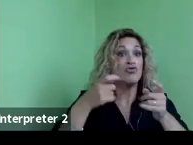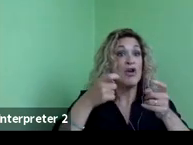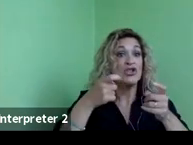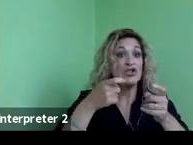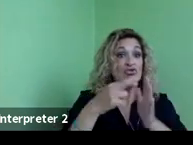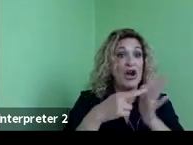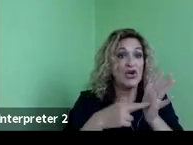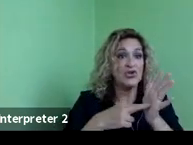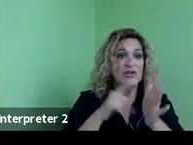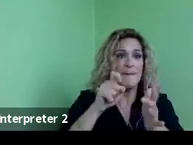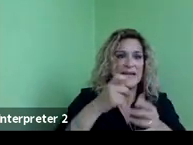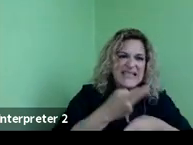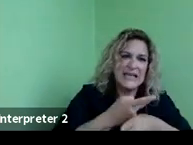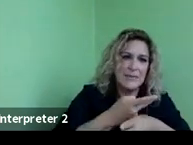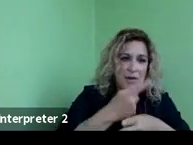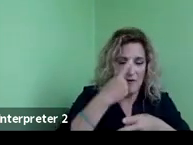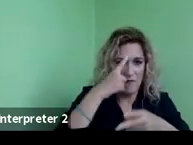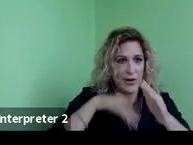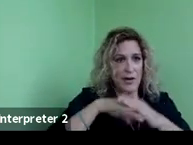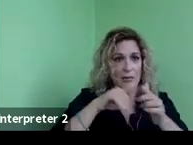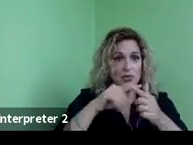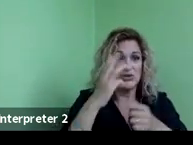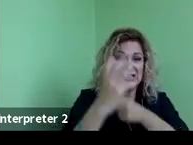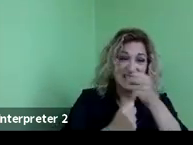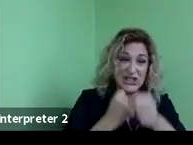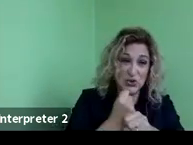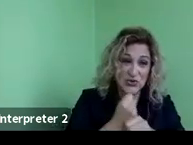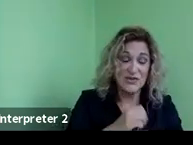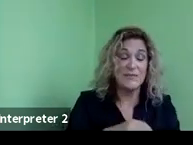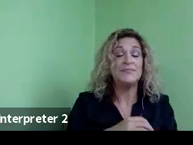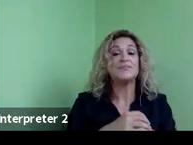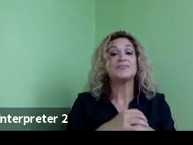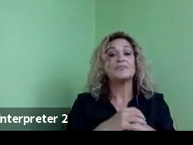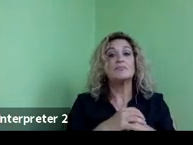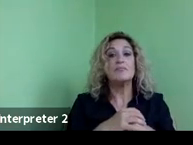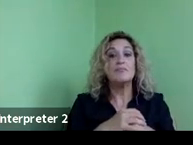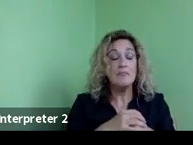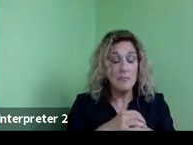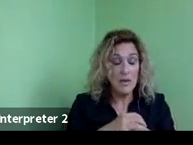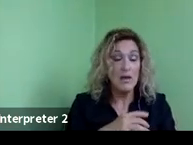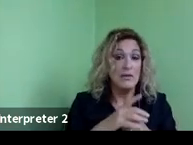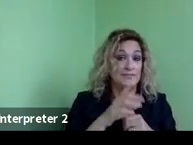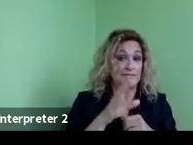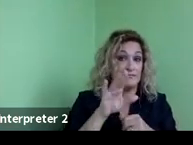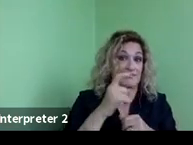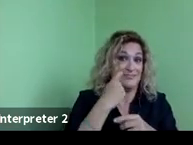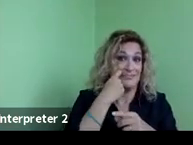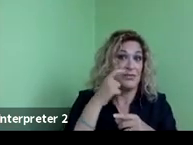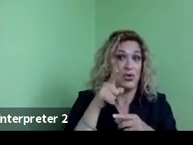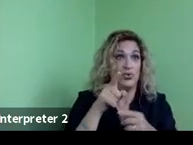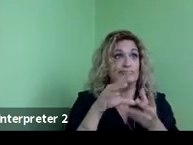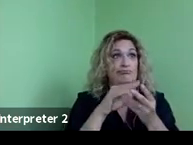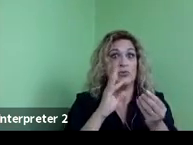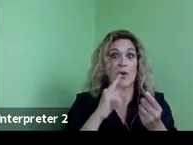years. So this does not fly in the face of the recommendations that you've given, Corbin, today